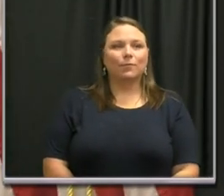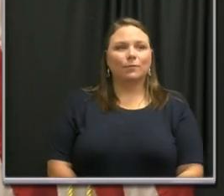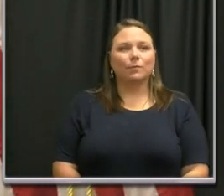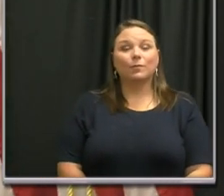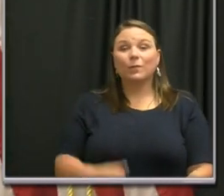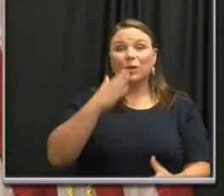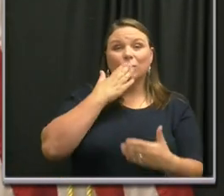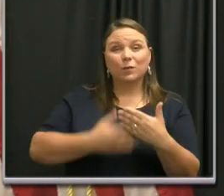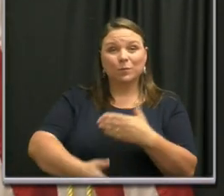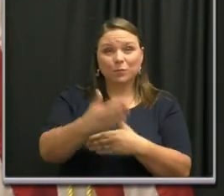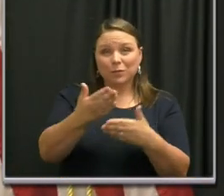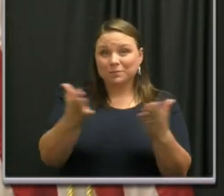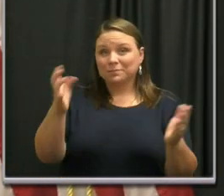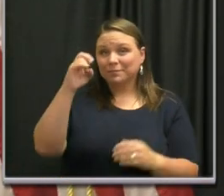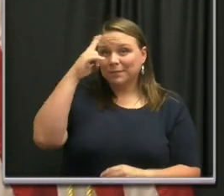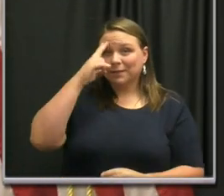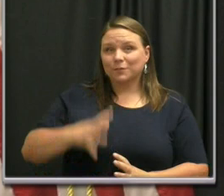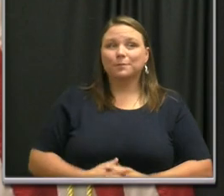Good morning, Nashville.